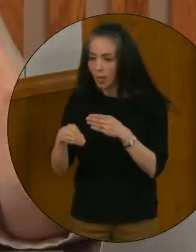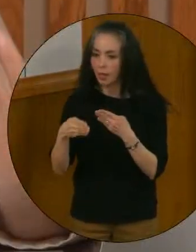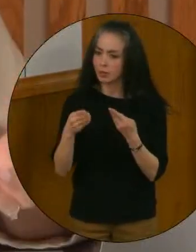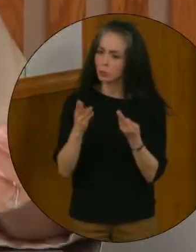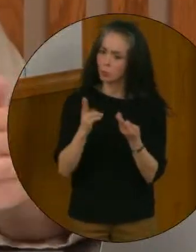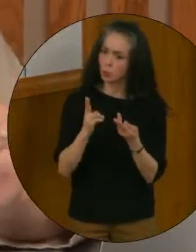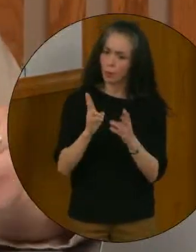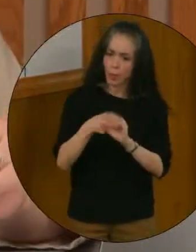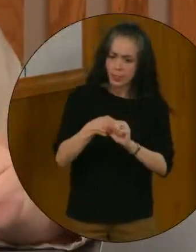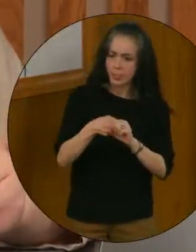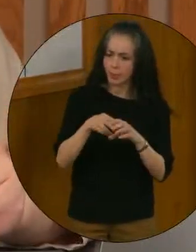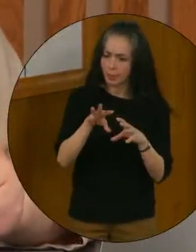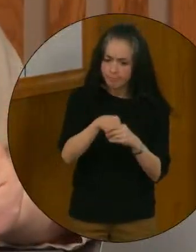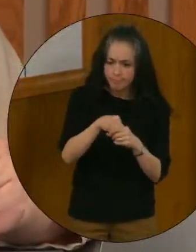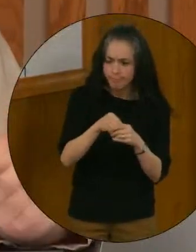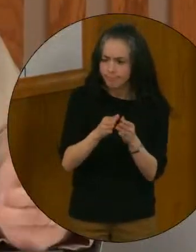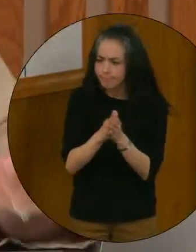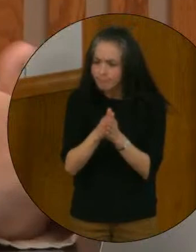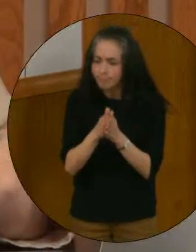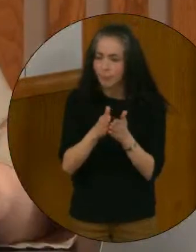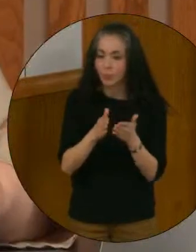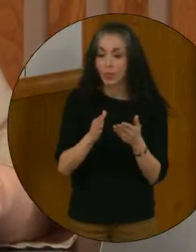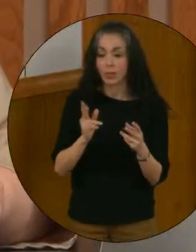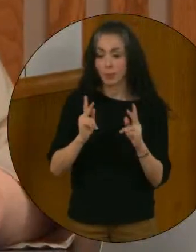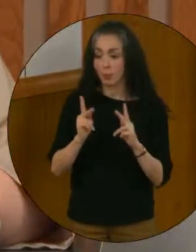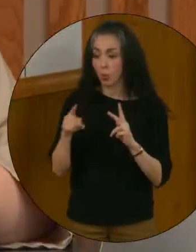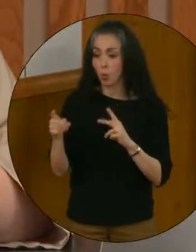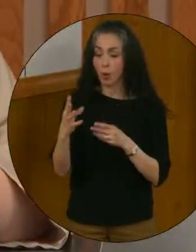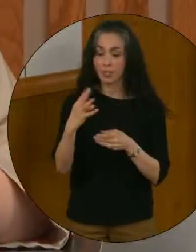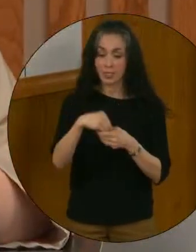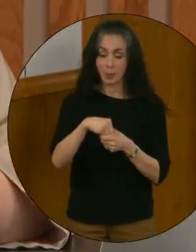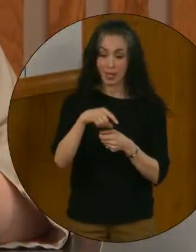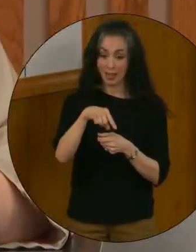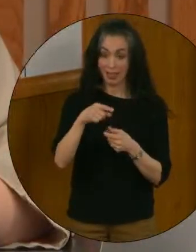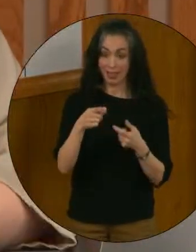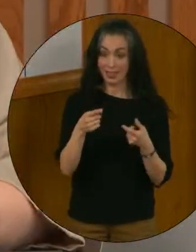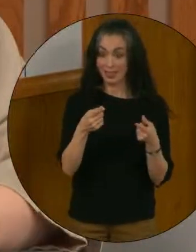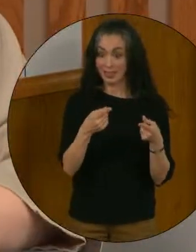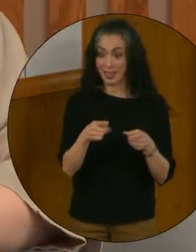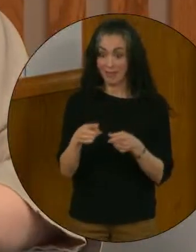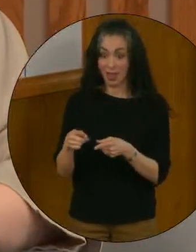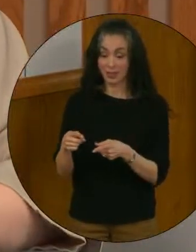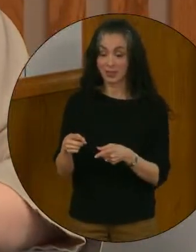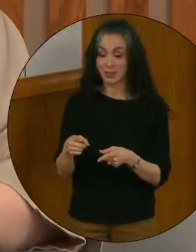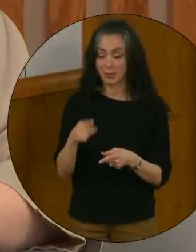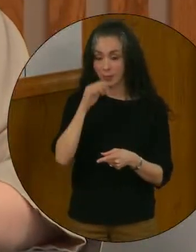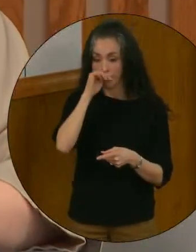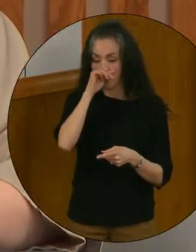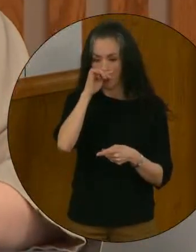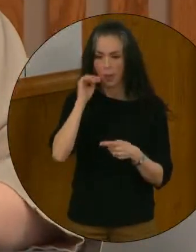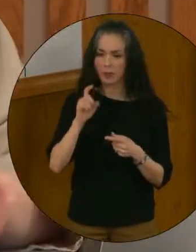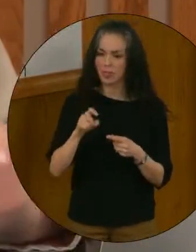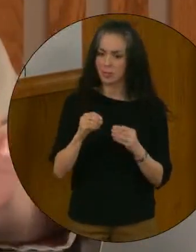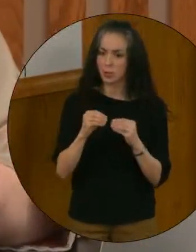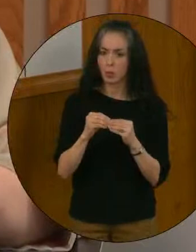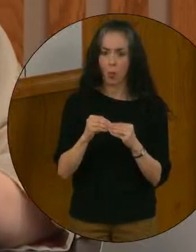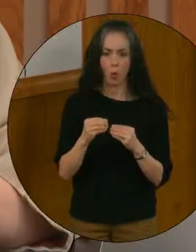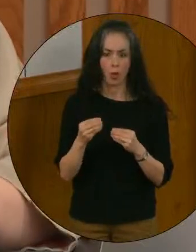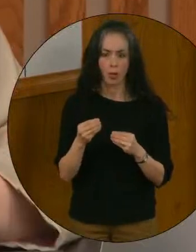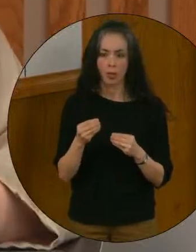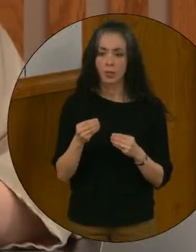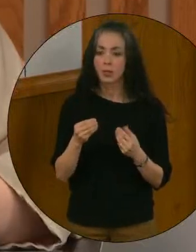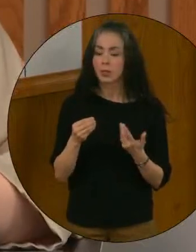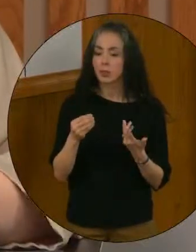certainly especially appreciative of the individuals who participated in these events. There is a need to do more. I think from